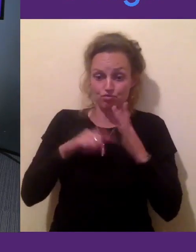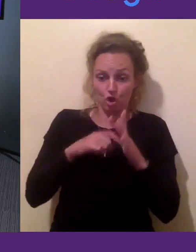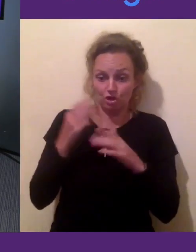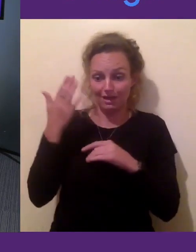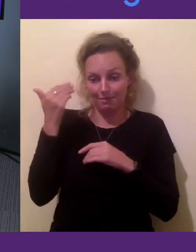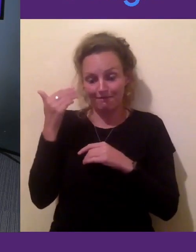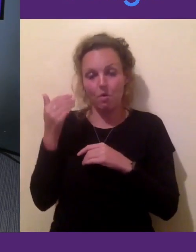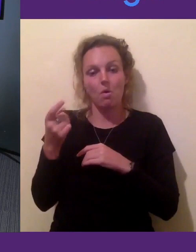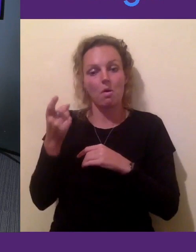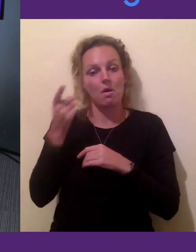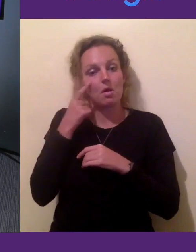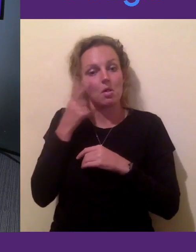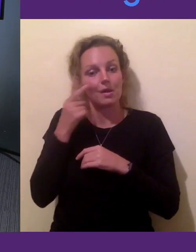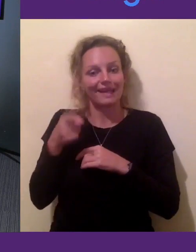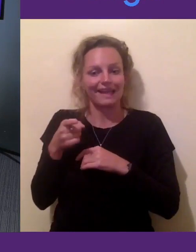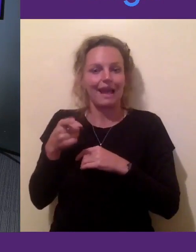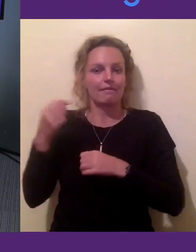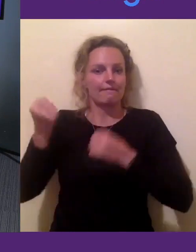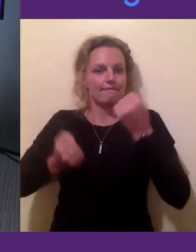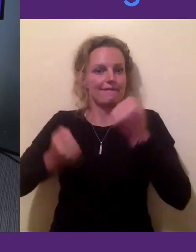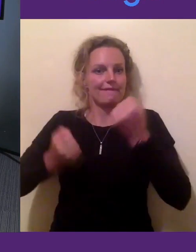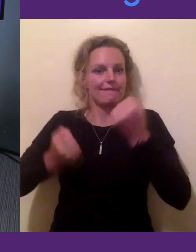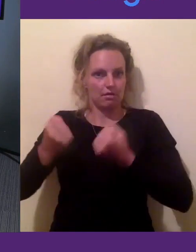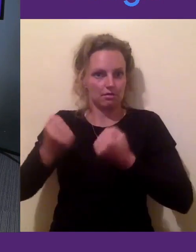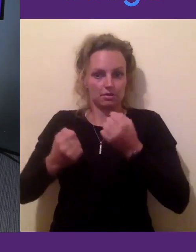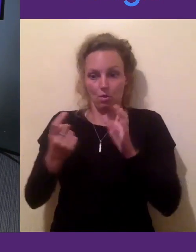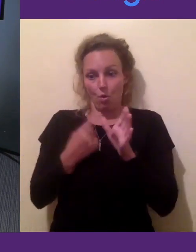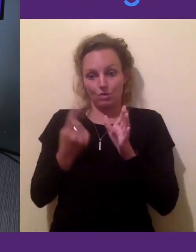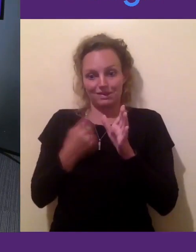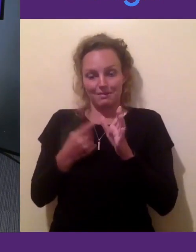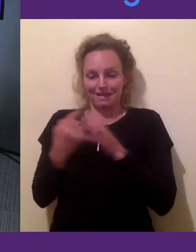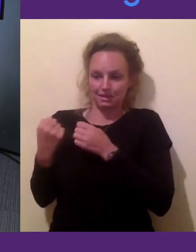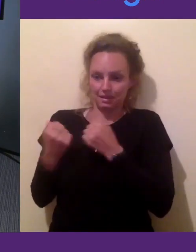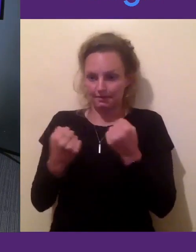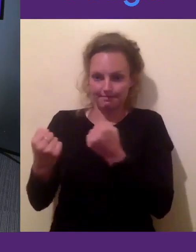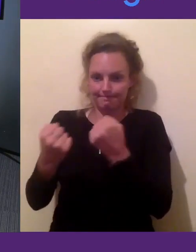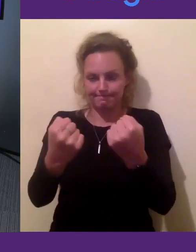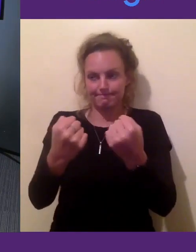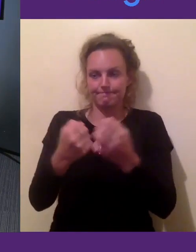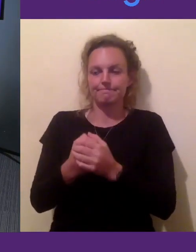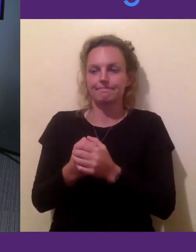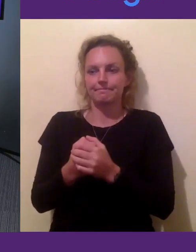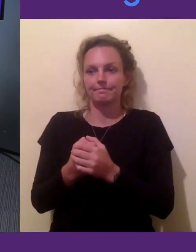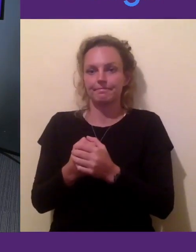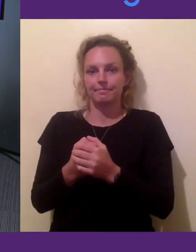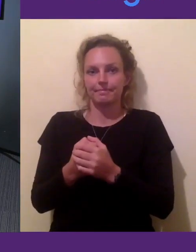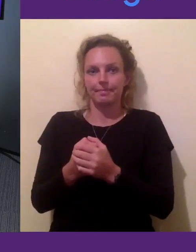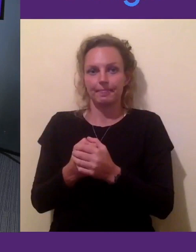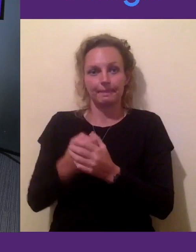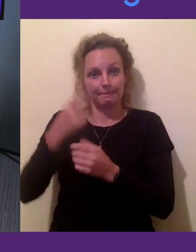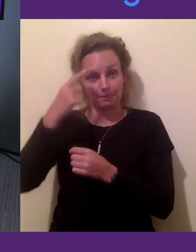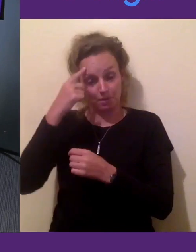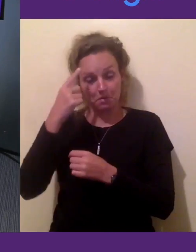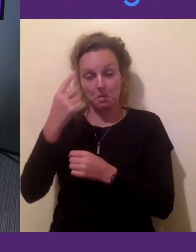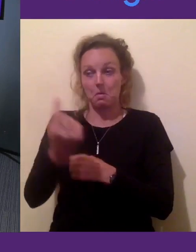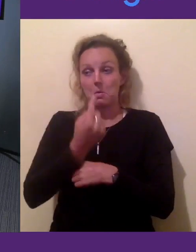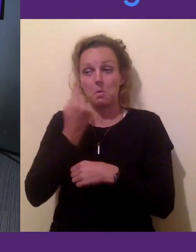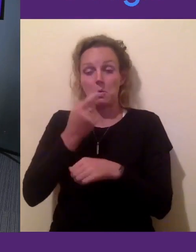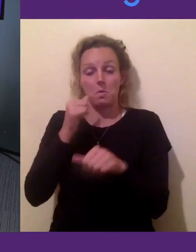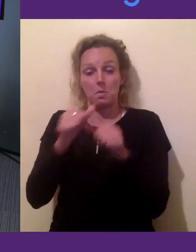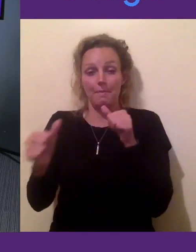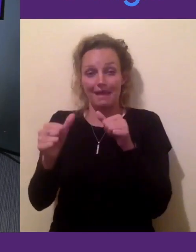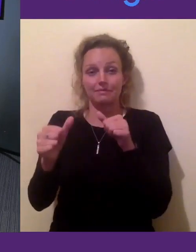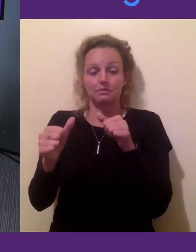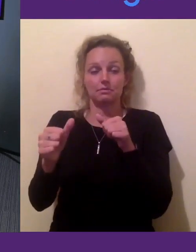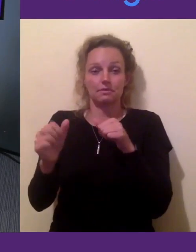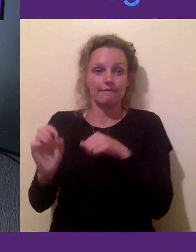government who would make the great first adopters. And we did a year's worth of research, and the answer came out 2 groups. One